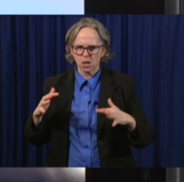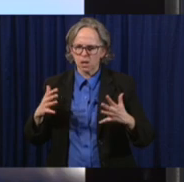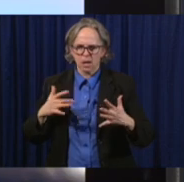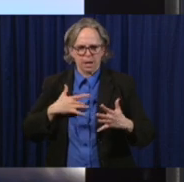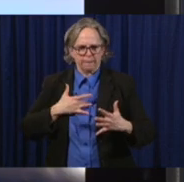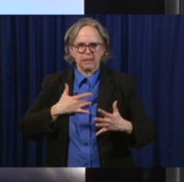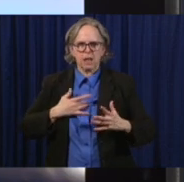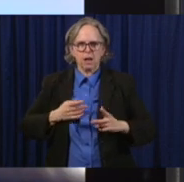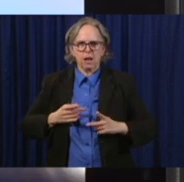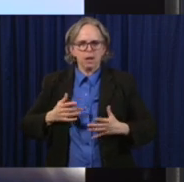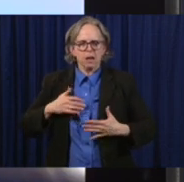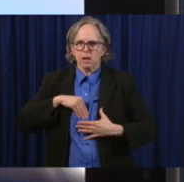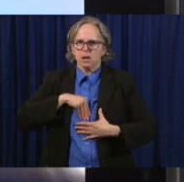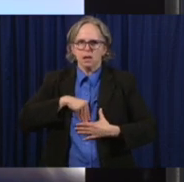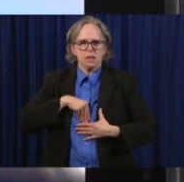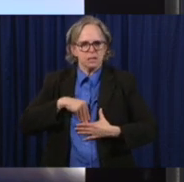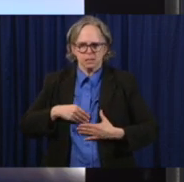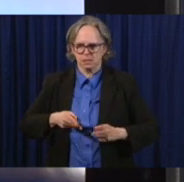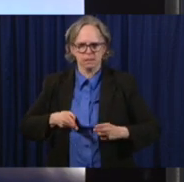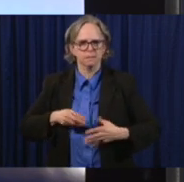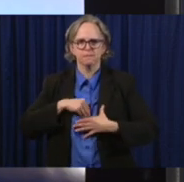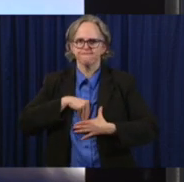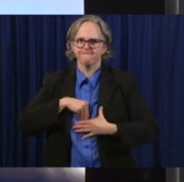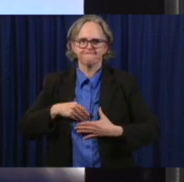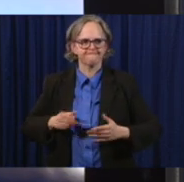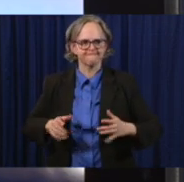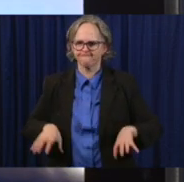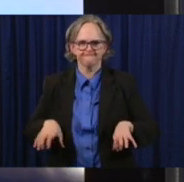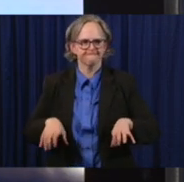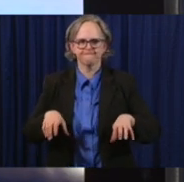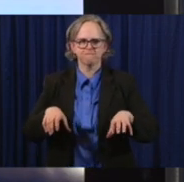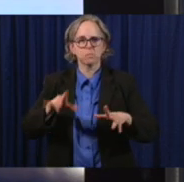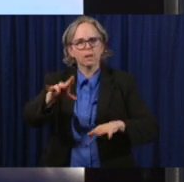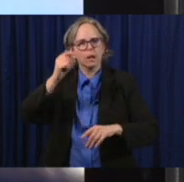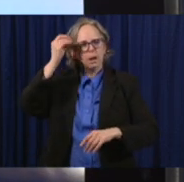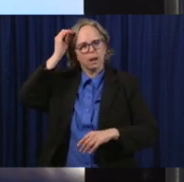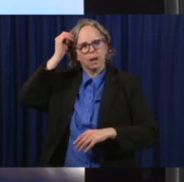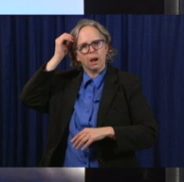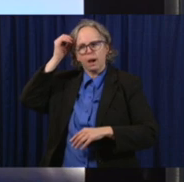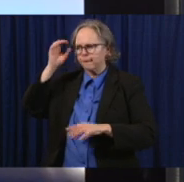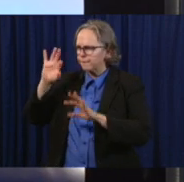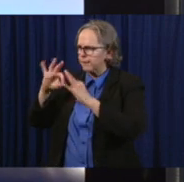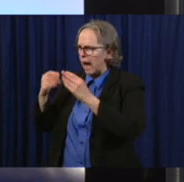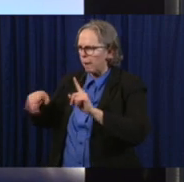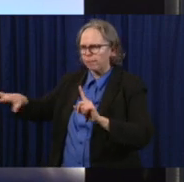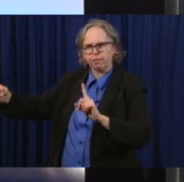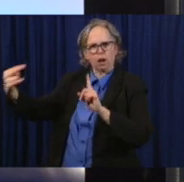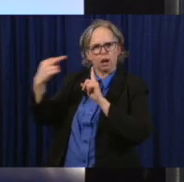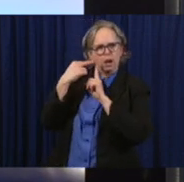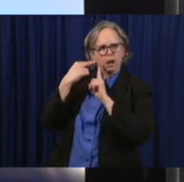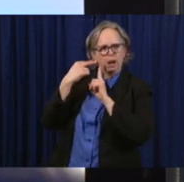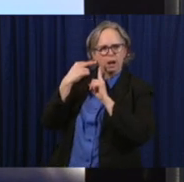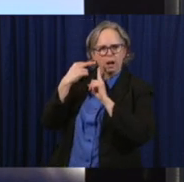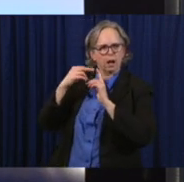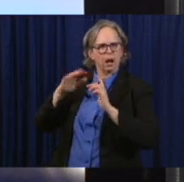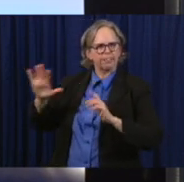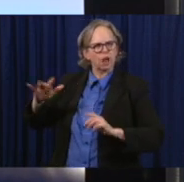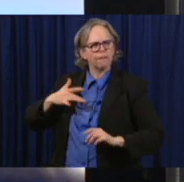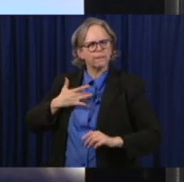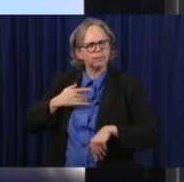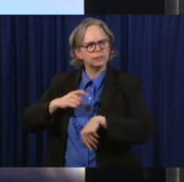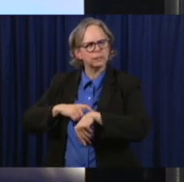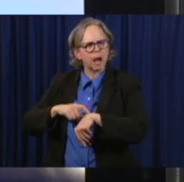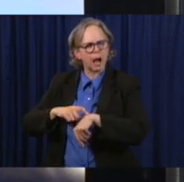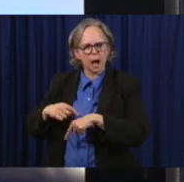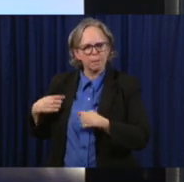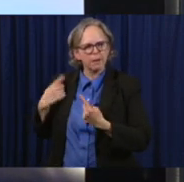about how time may feel for families, particularly those who have not had the opportunity to go in and frequent